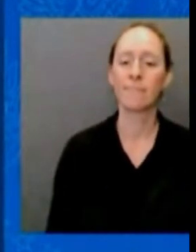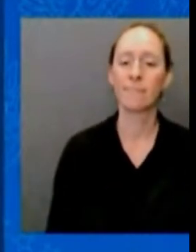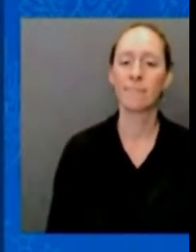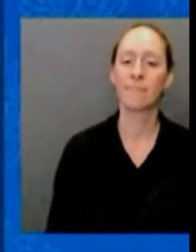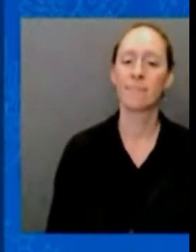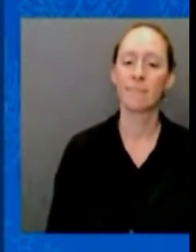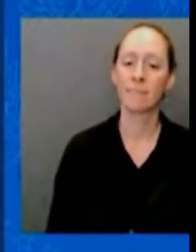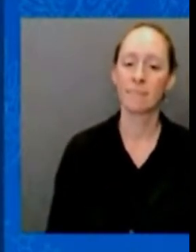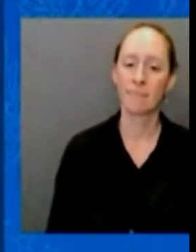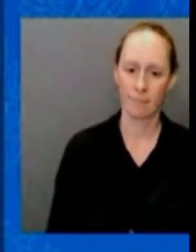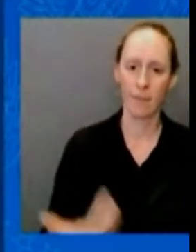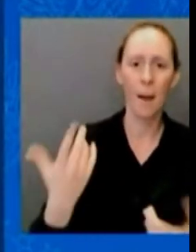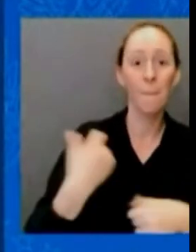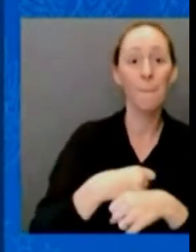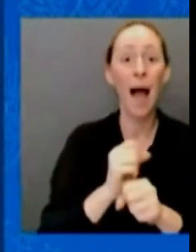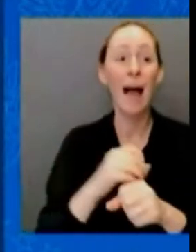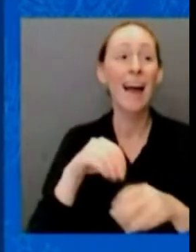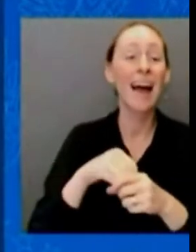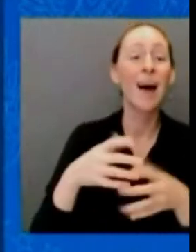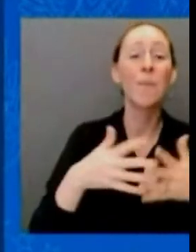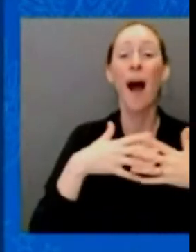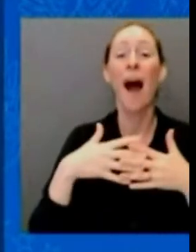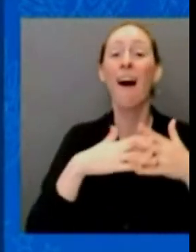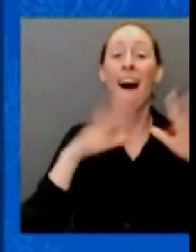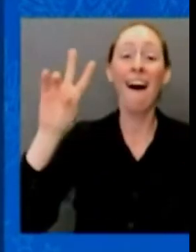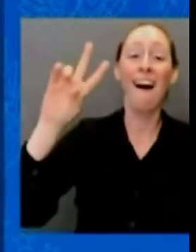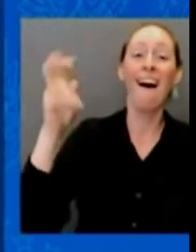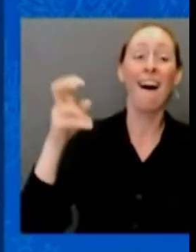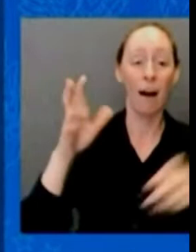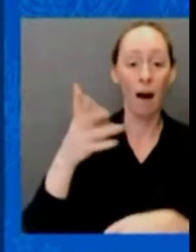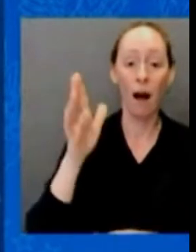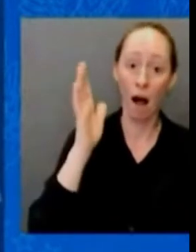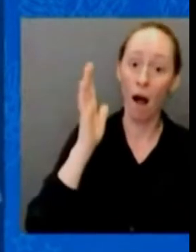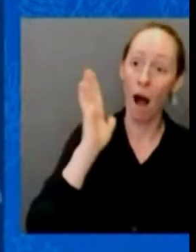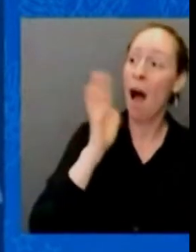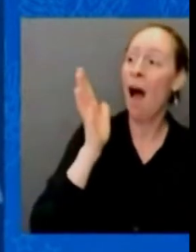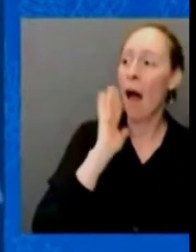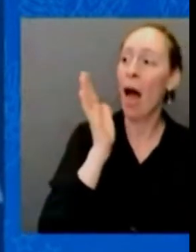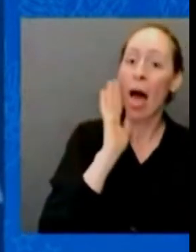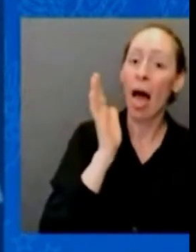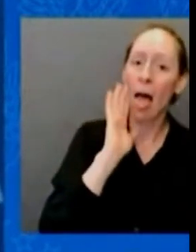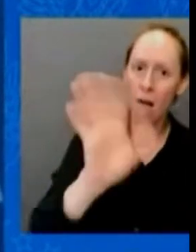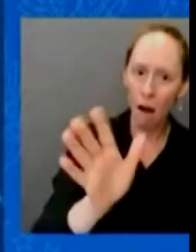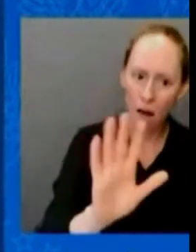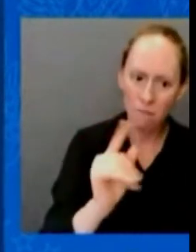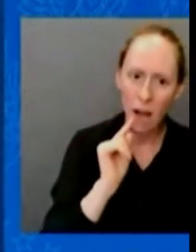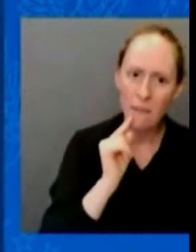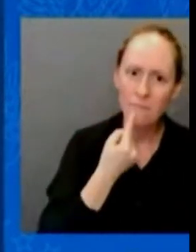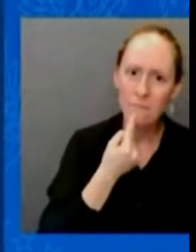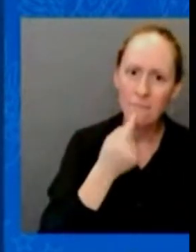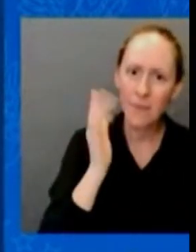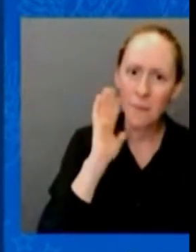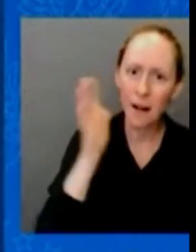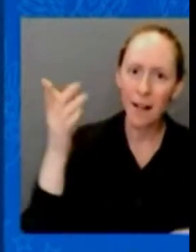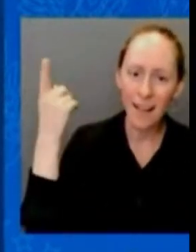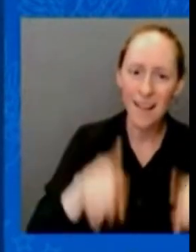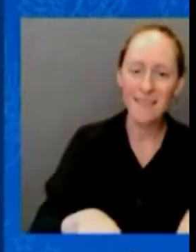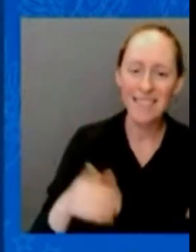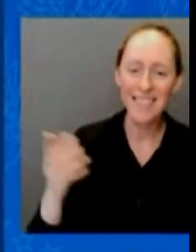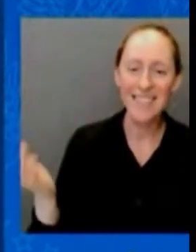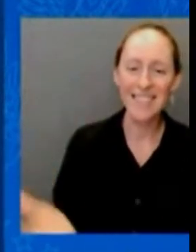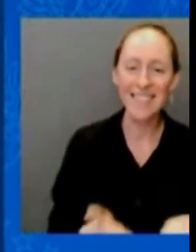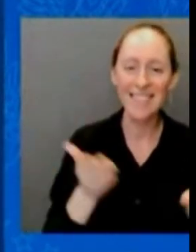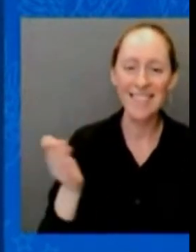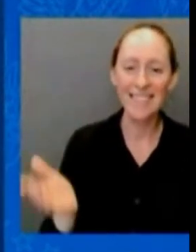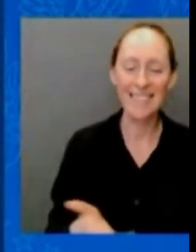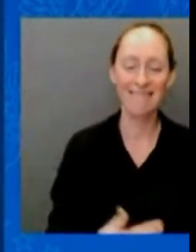in America. And today's announcement is the latest example of my economic plan at work. I've said